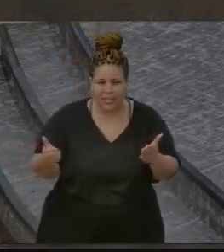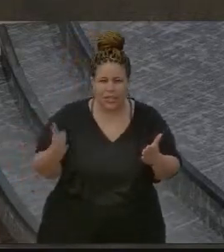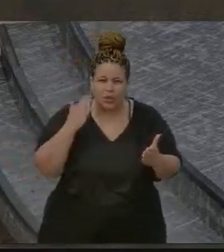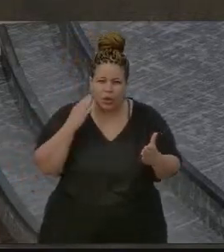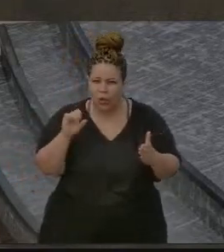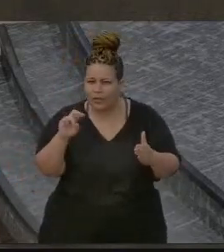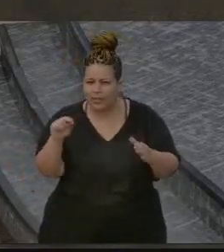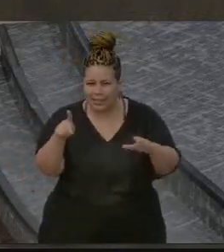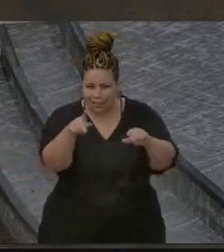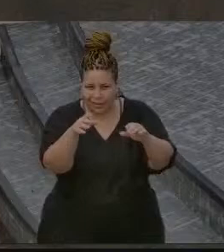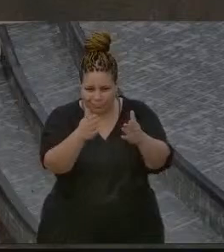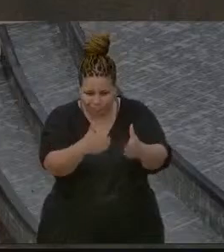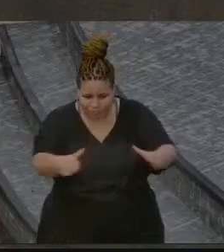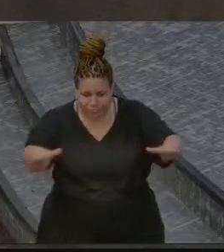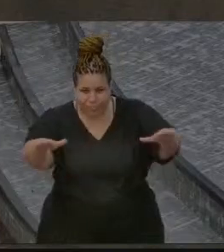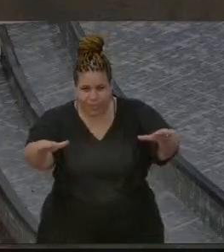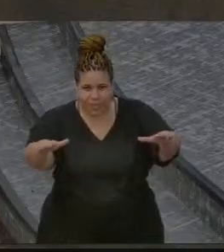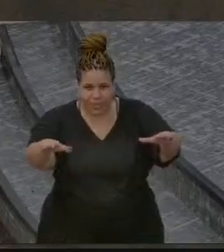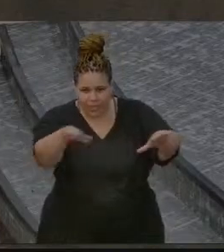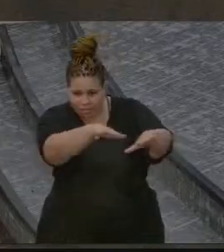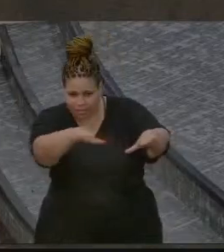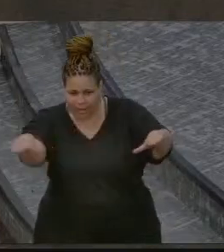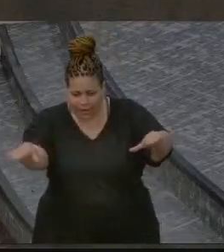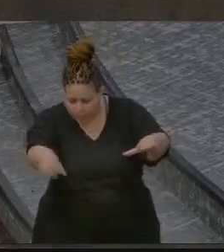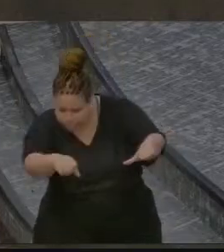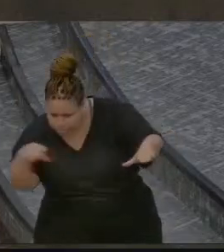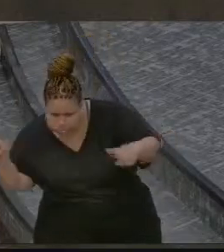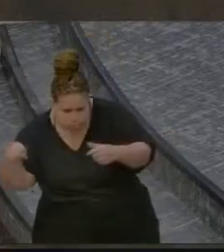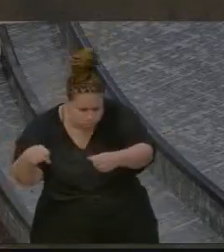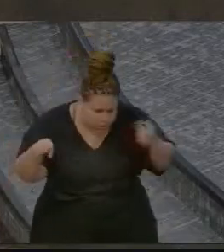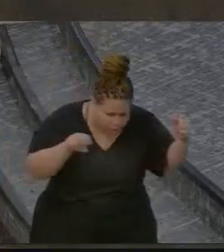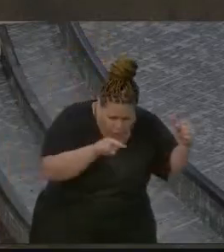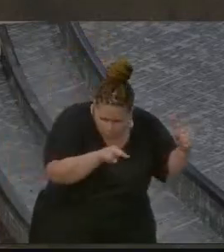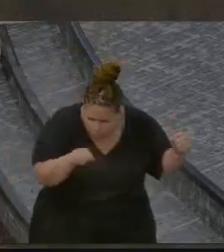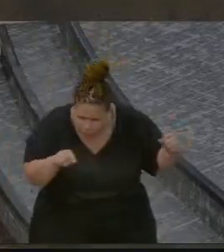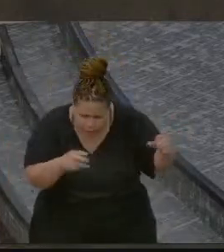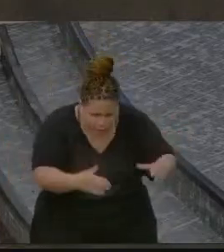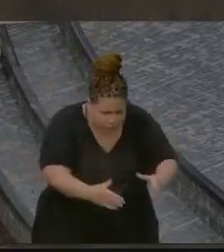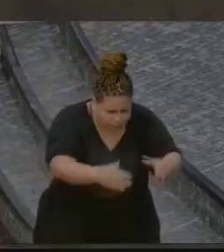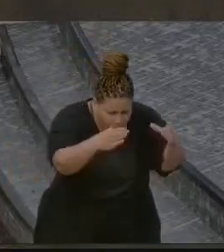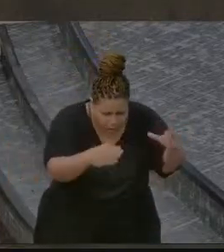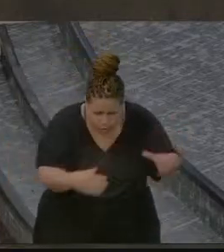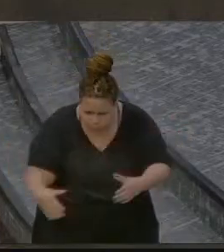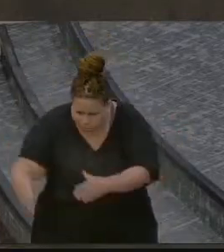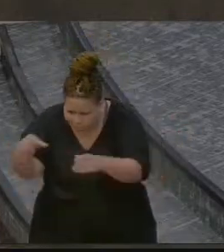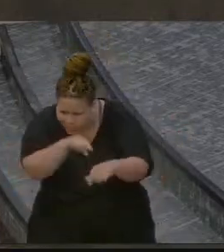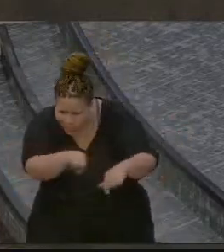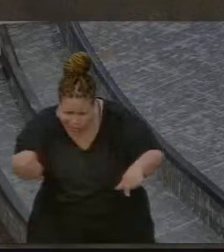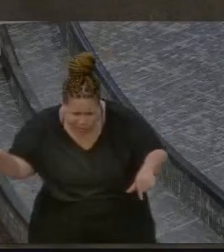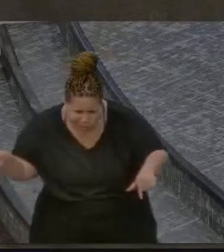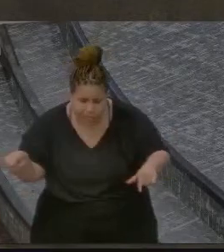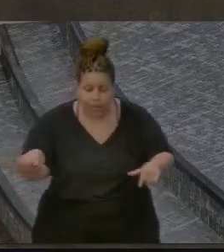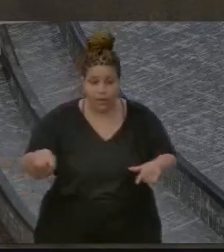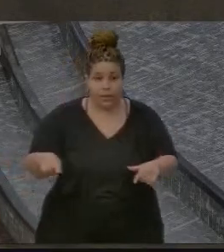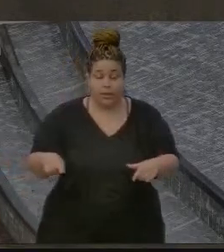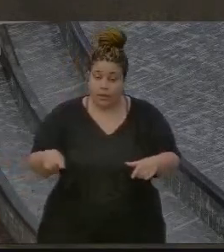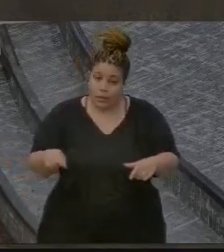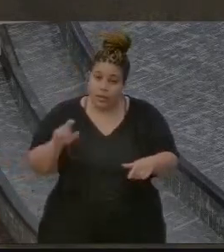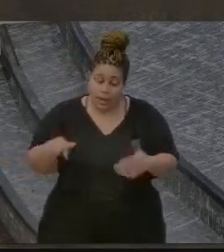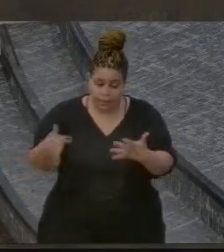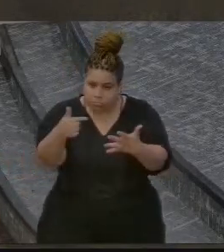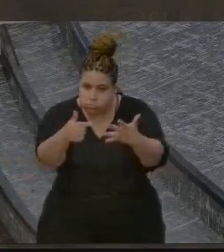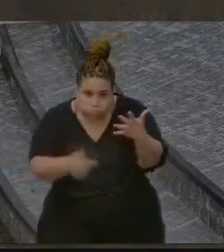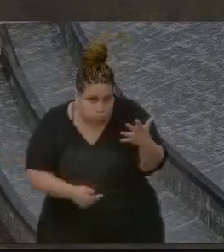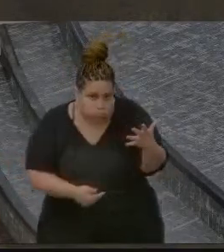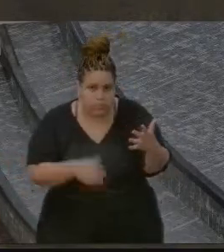shows how our social climate has changed in the last 10 plus years, that things